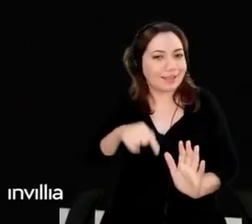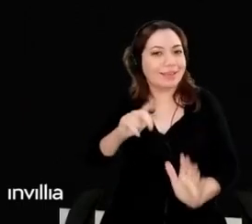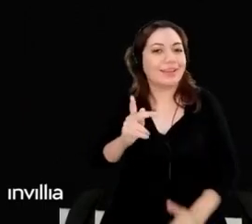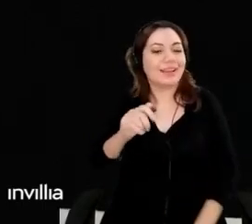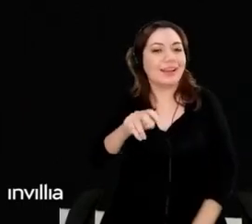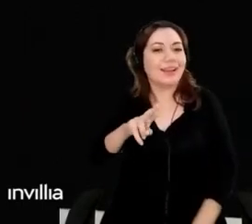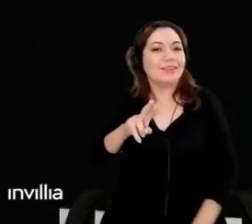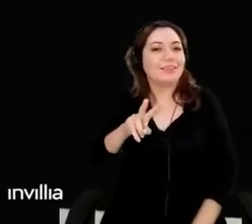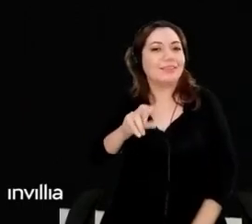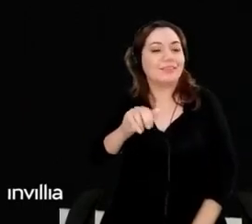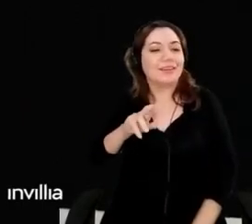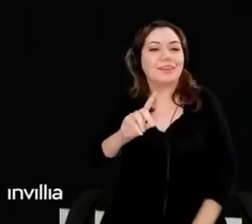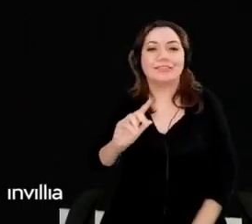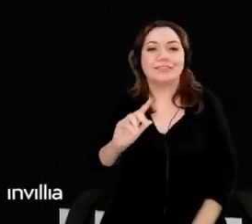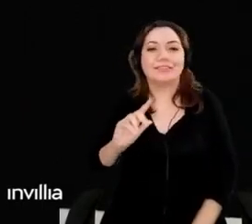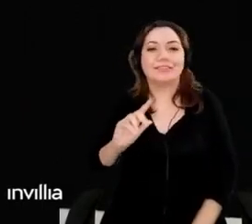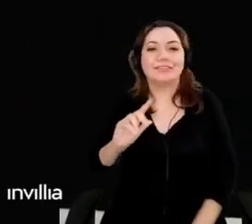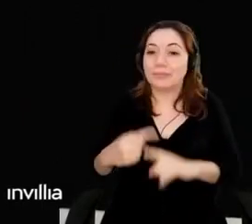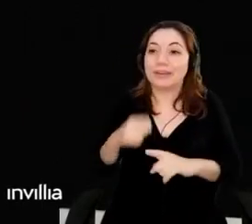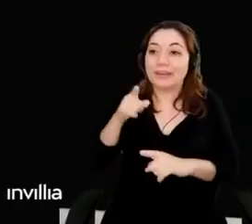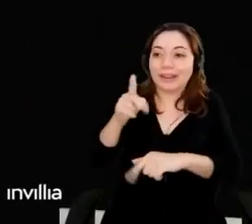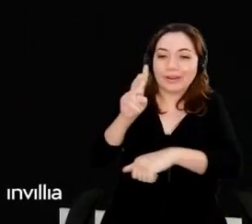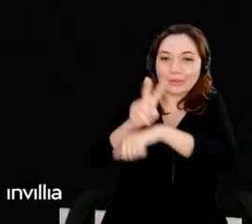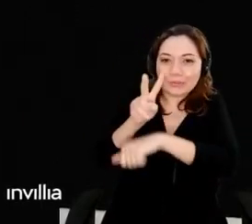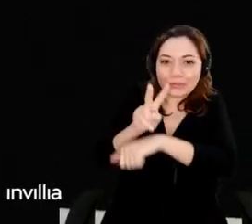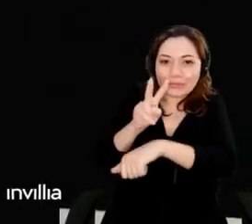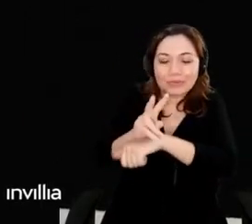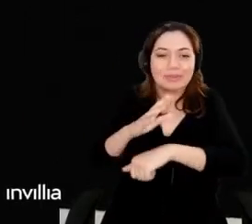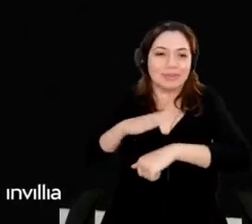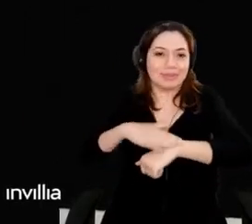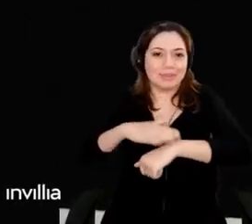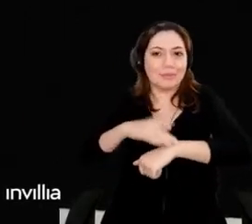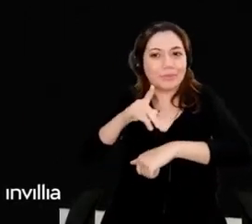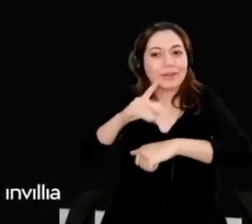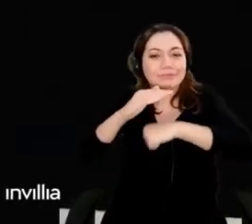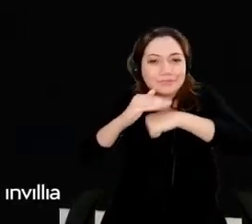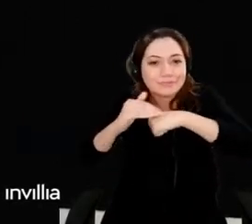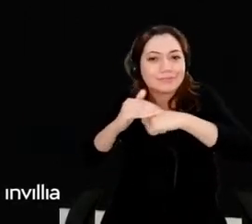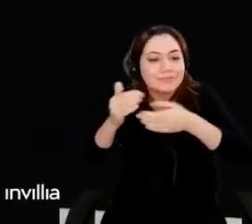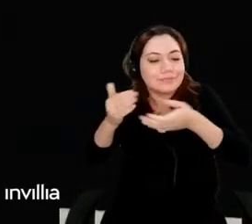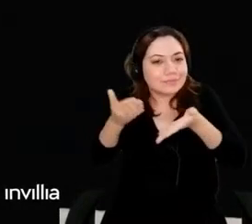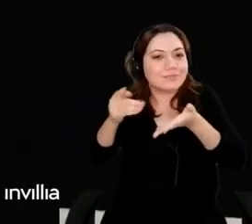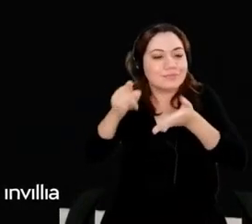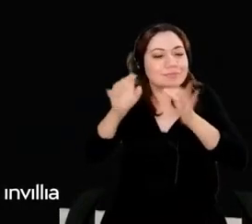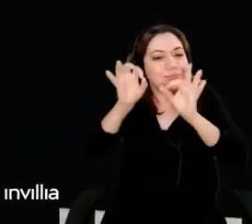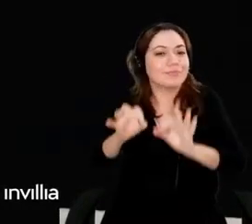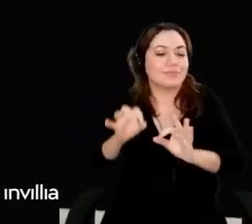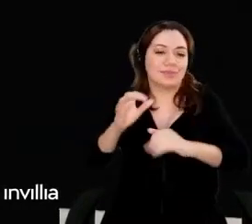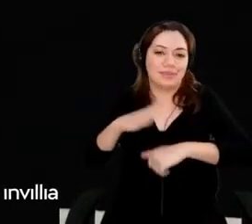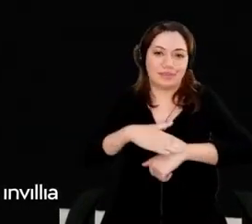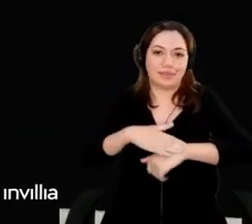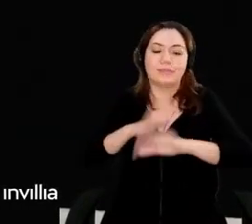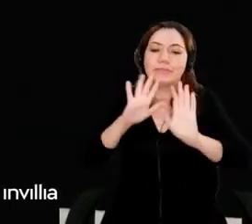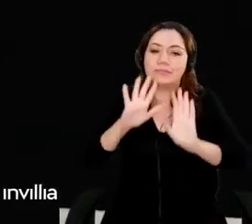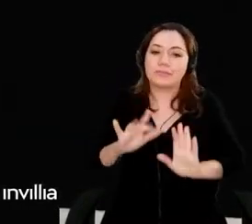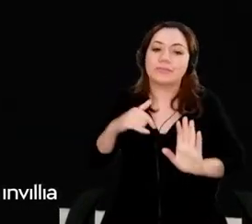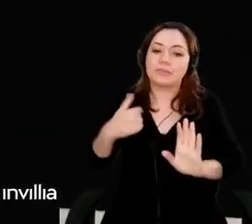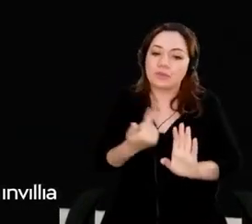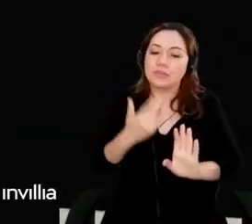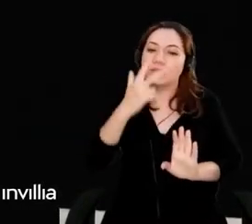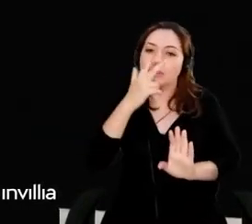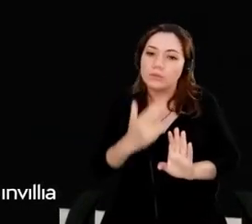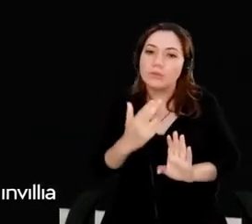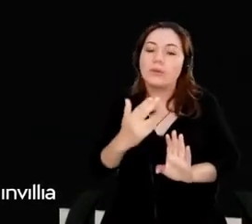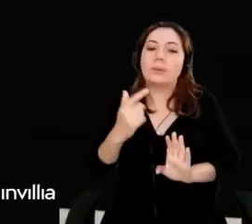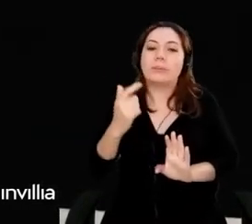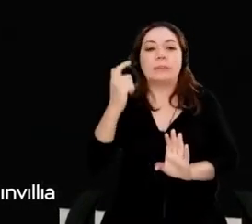of time. They cherish time. And so, as we're thinking about fast-forwarding through our revolution and